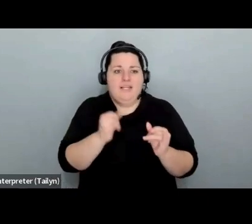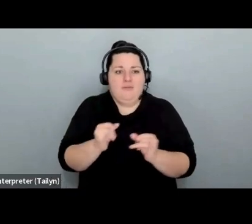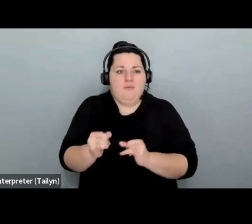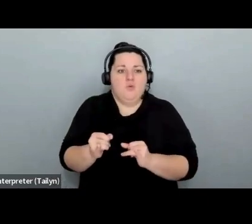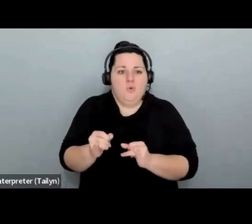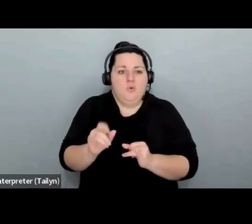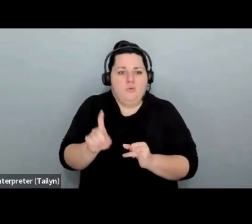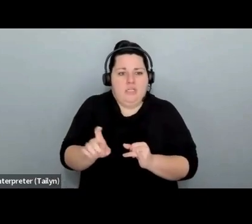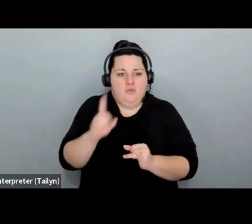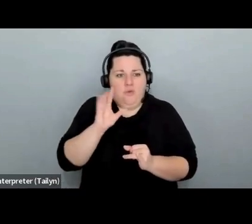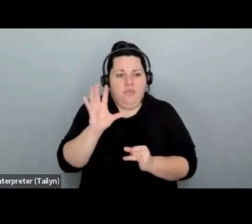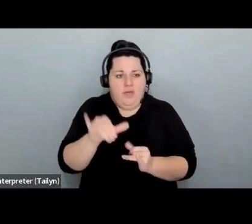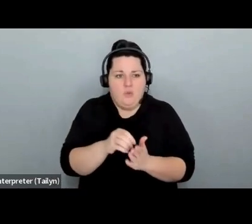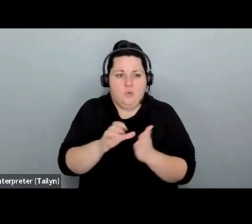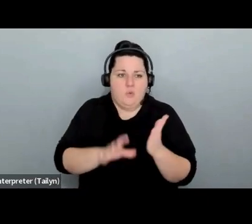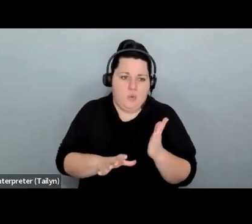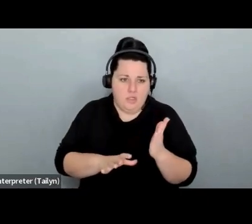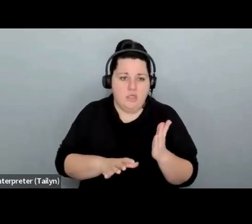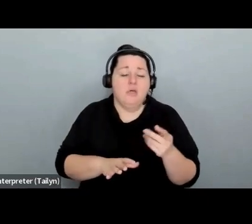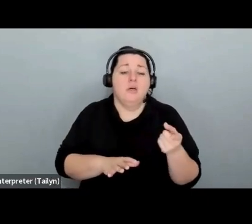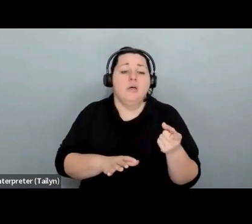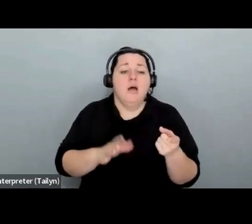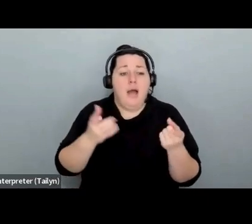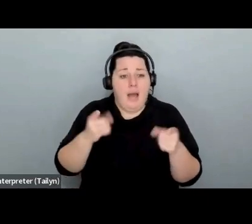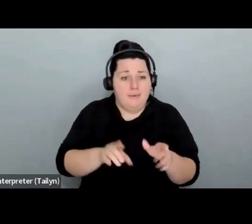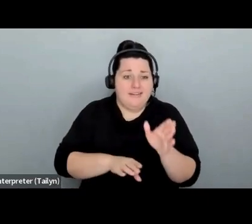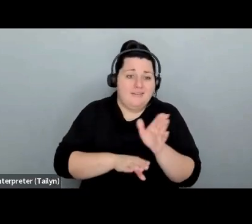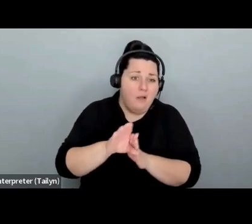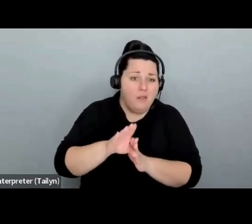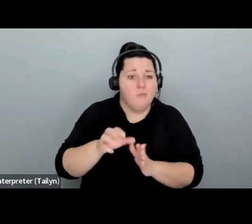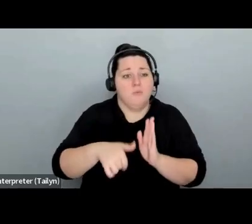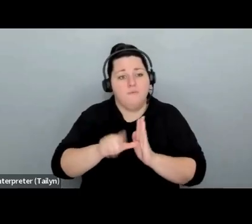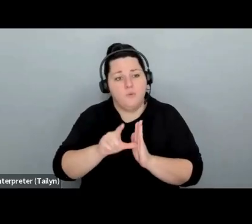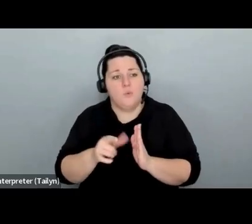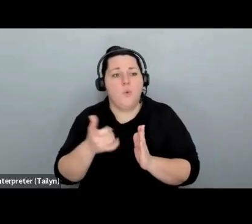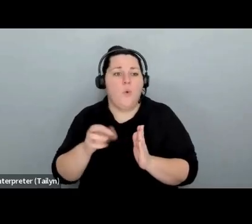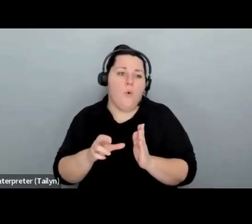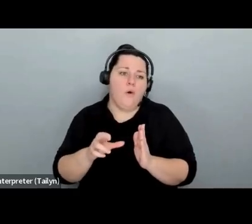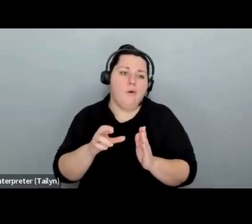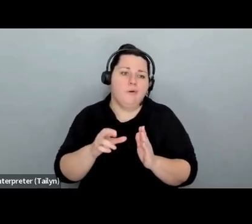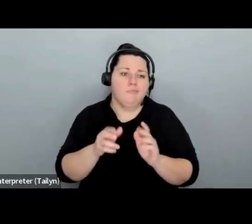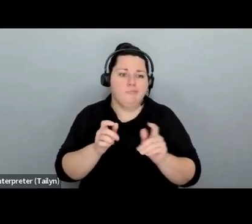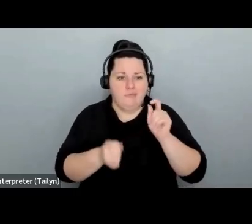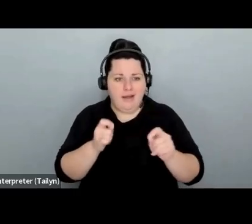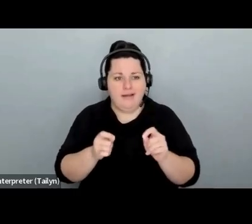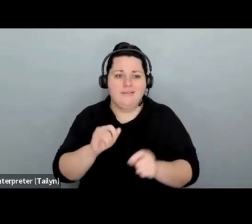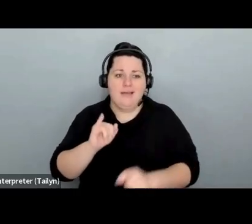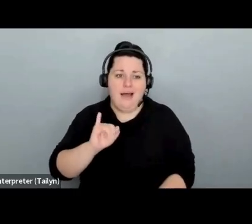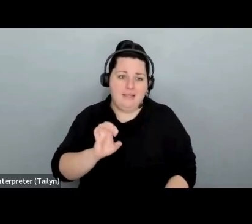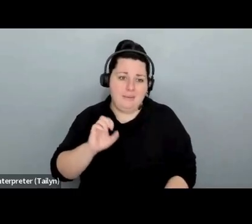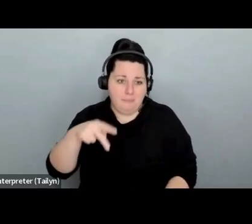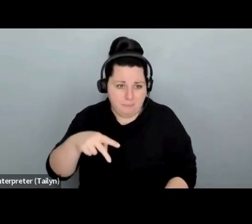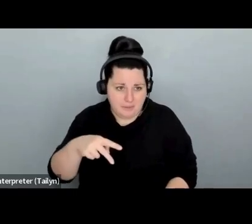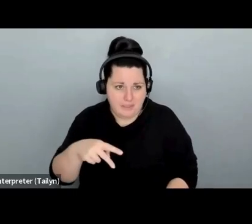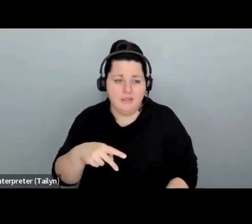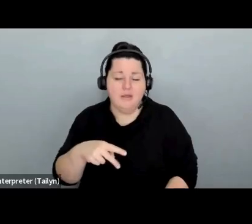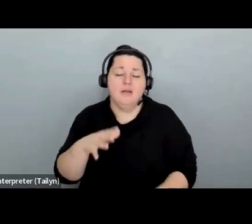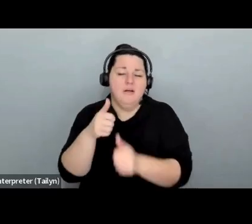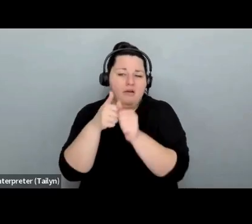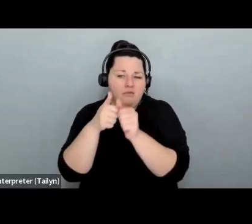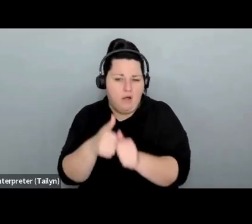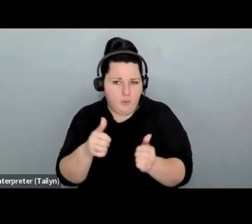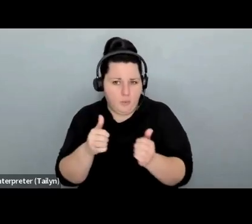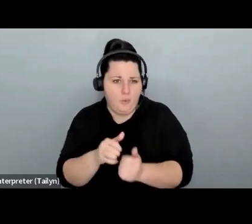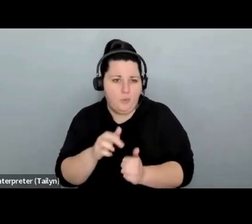impairment when developing, reviewing, or revising an individual educational plan in accordance with the